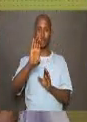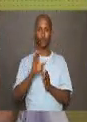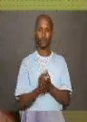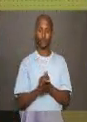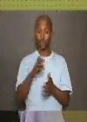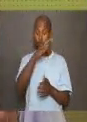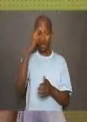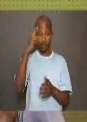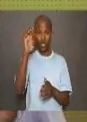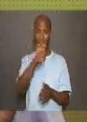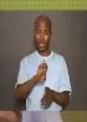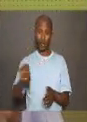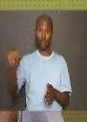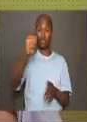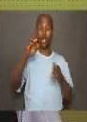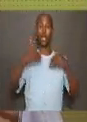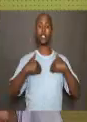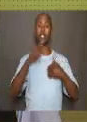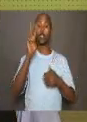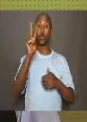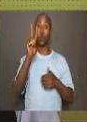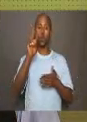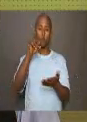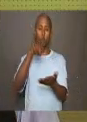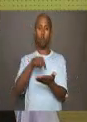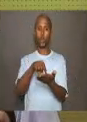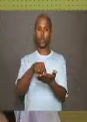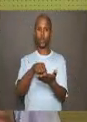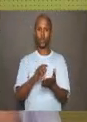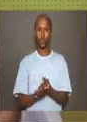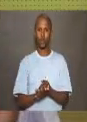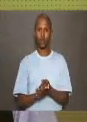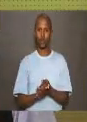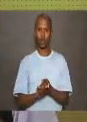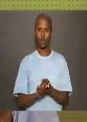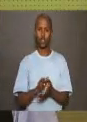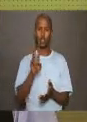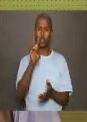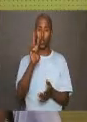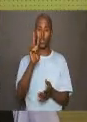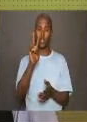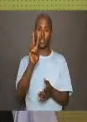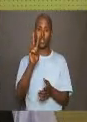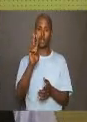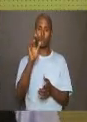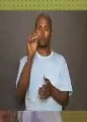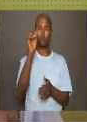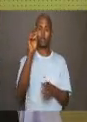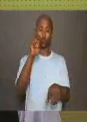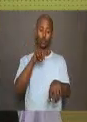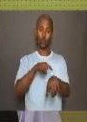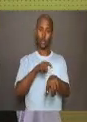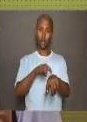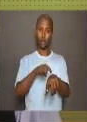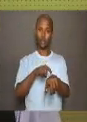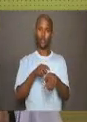Because an ellipse has two reference points, it has twice as many parts as